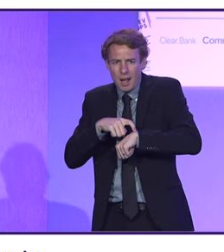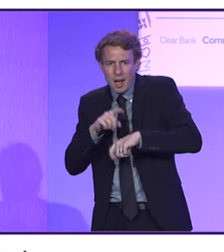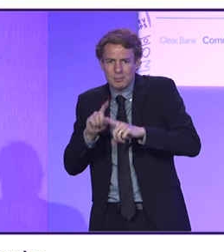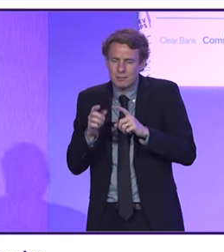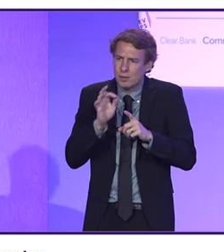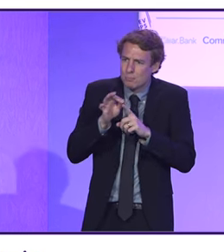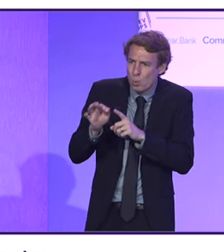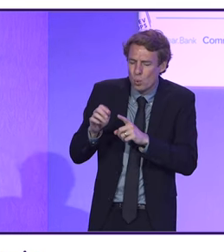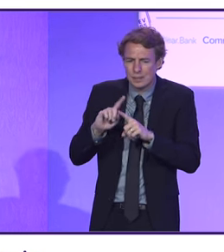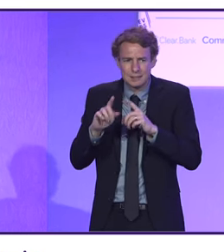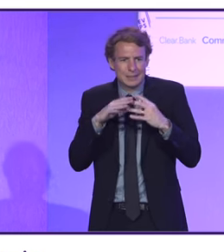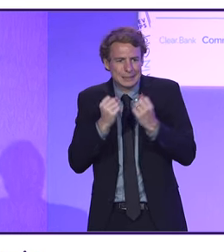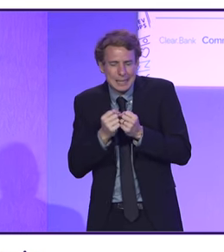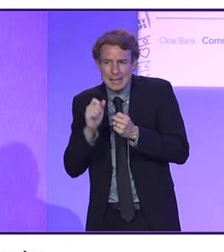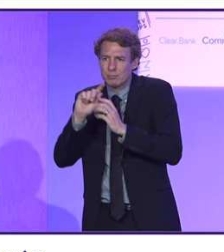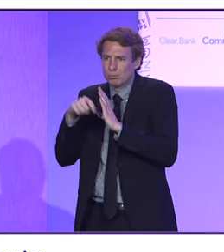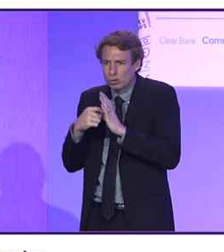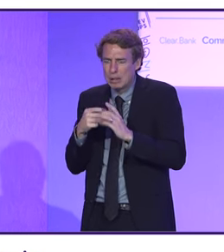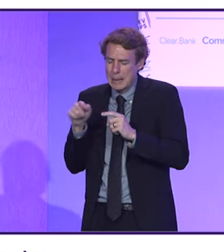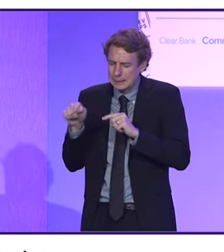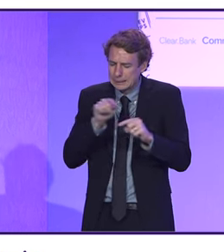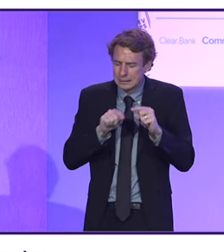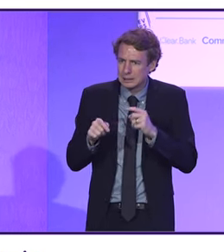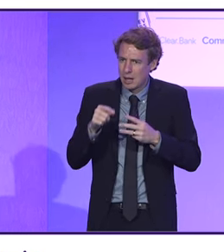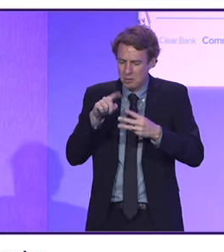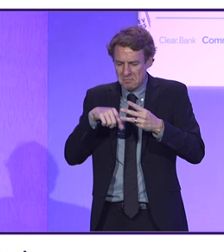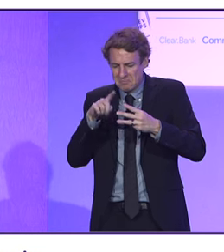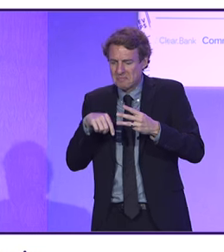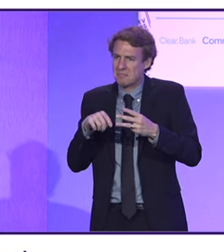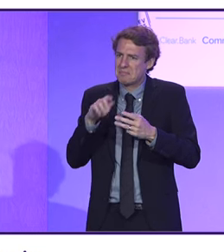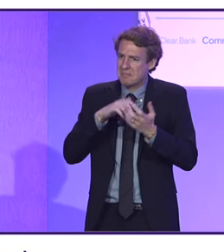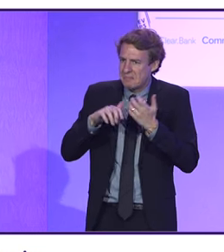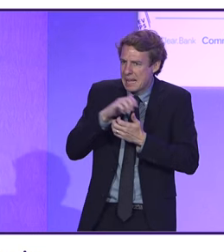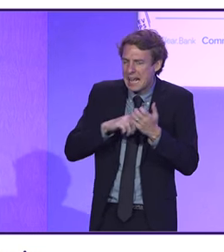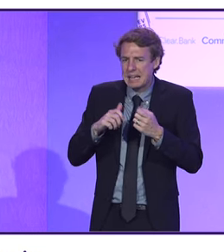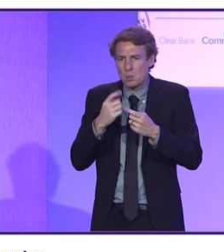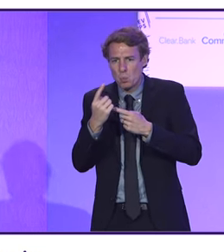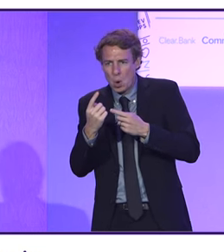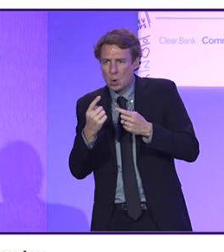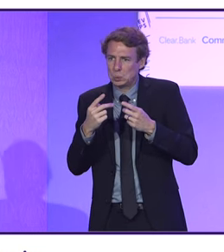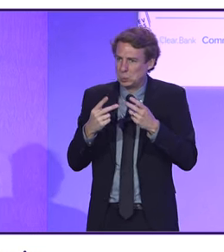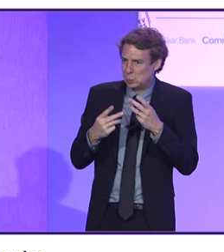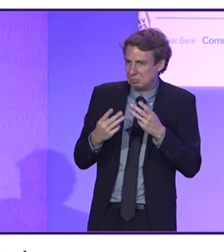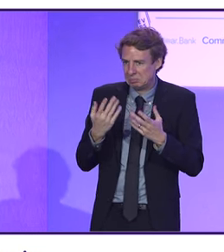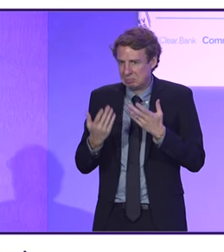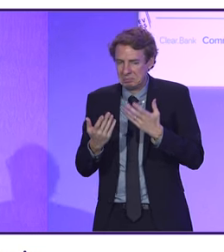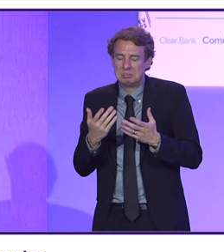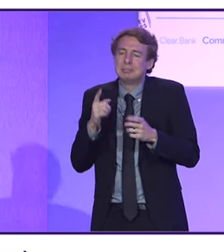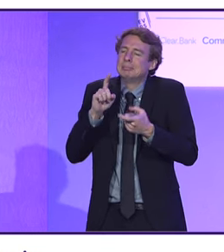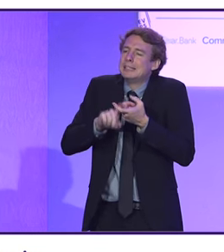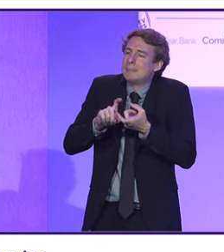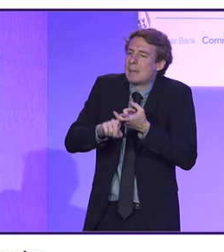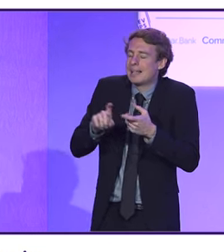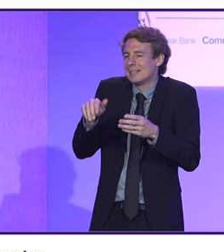they're interacting with or on different projects that they're working on. So these are not mutually exclusive. We have to value each for the right context. So what is